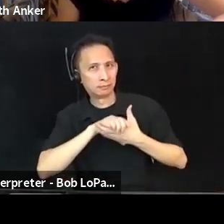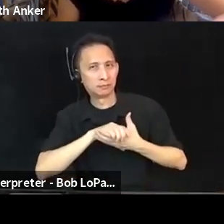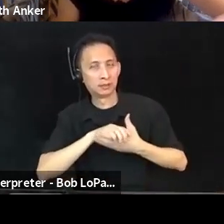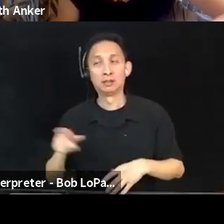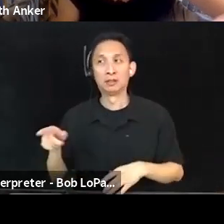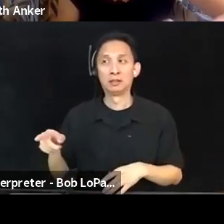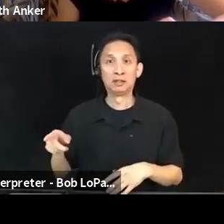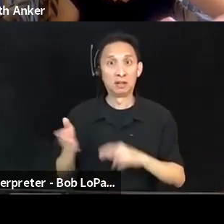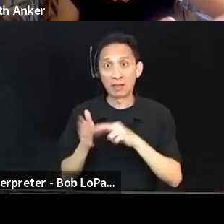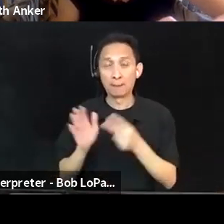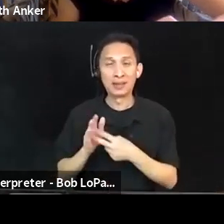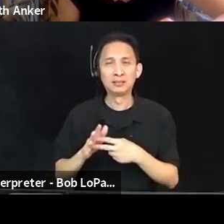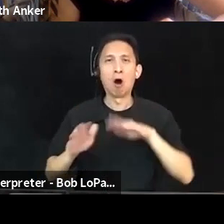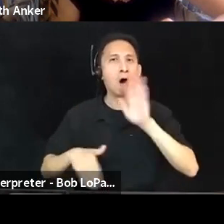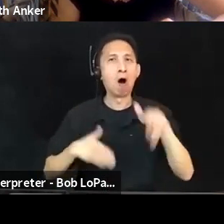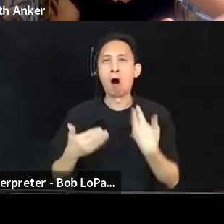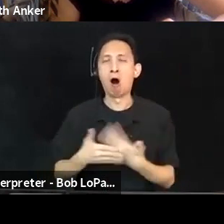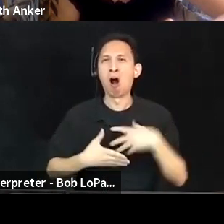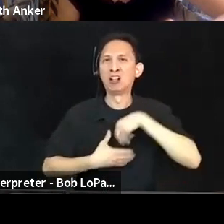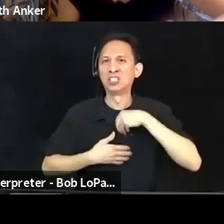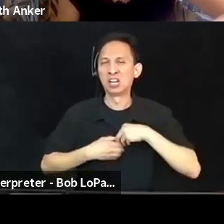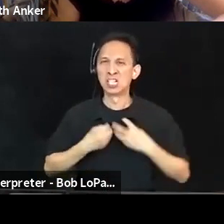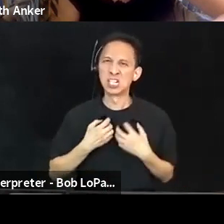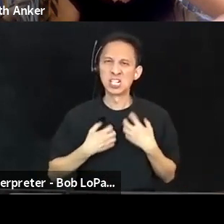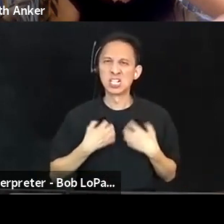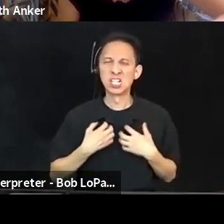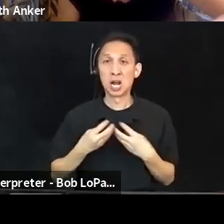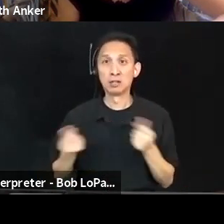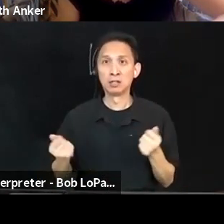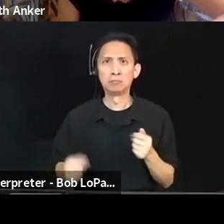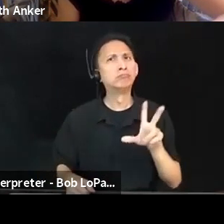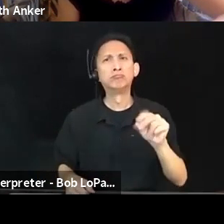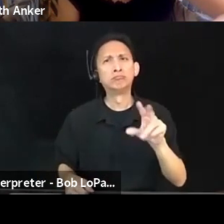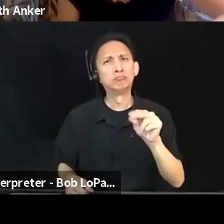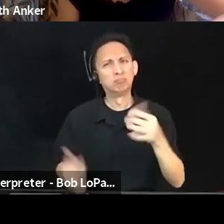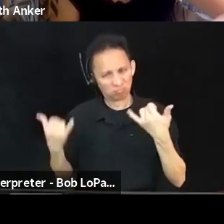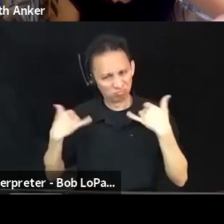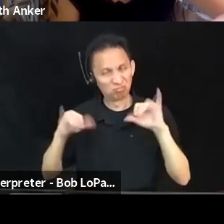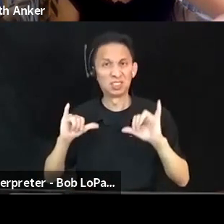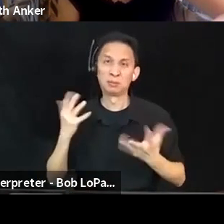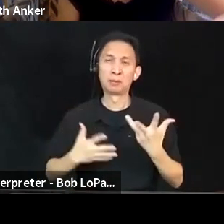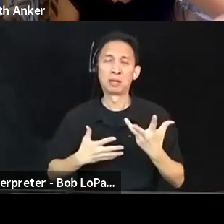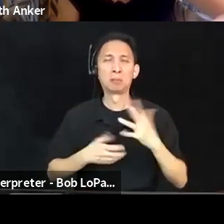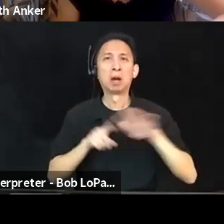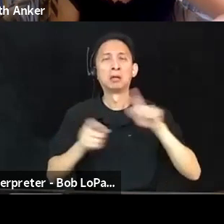antagonisms and fights and struggles, but at least